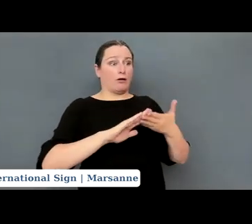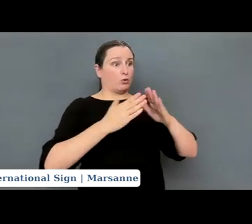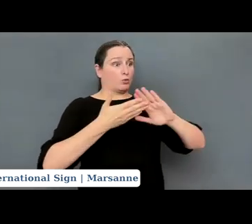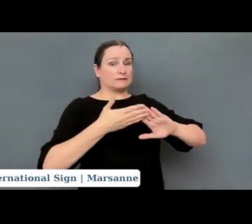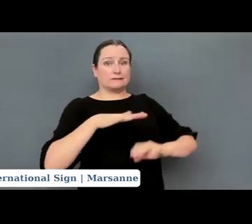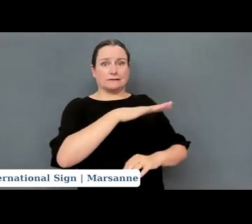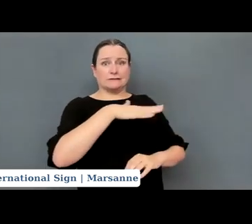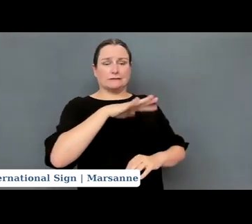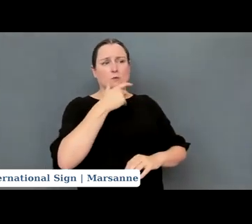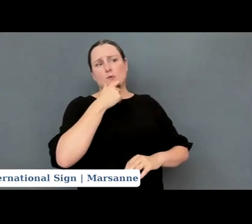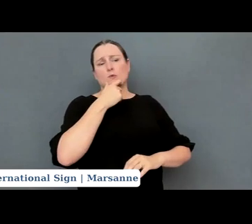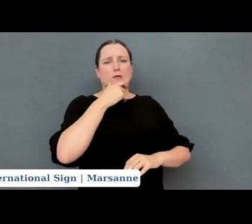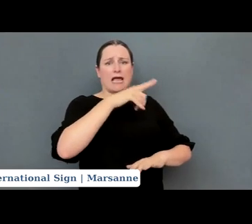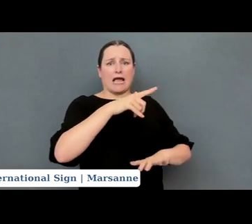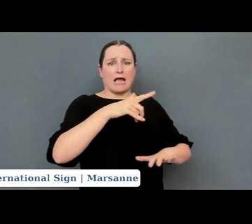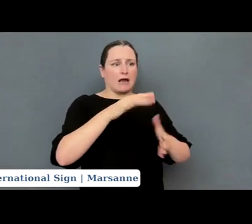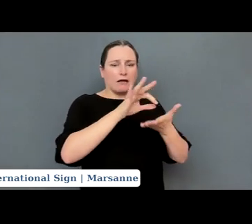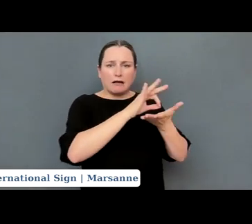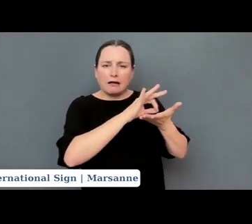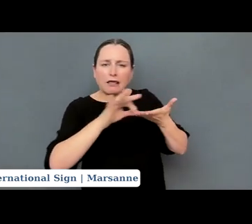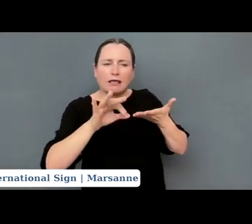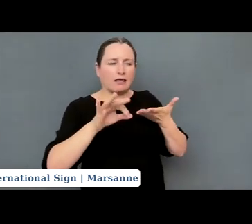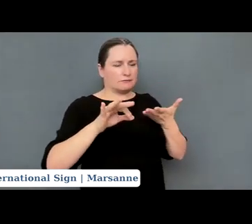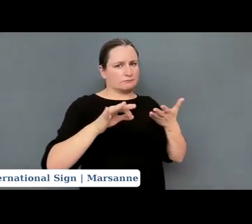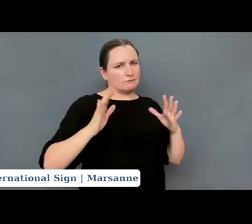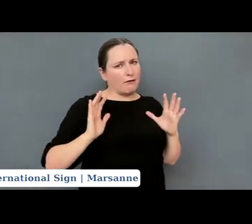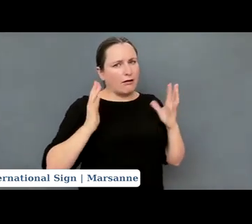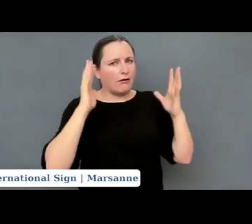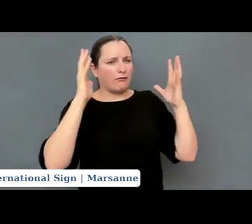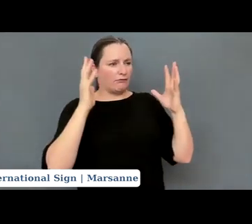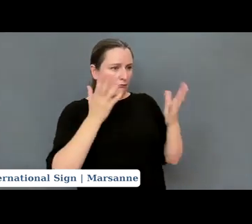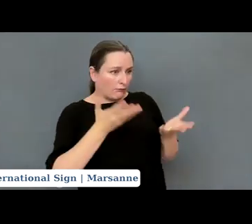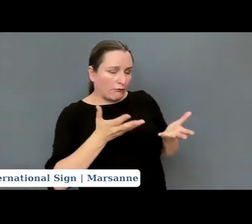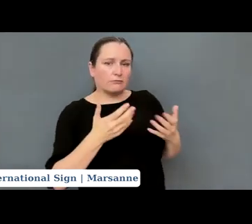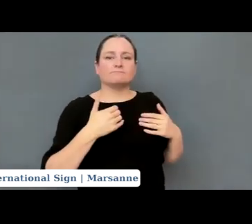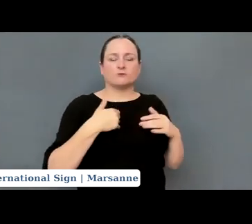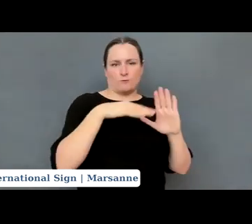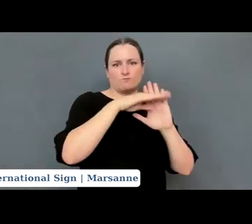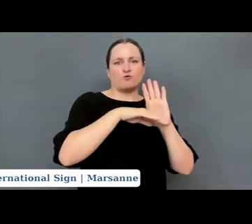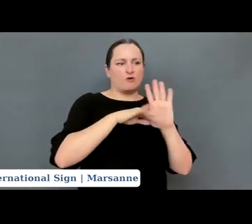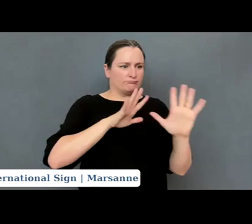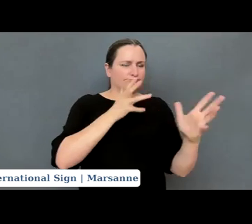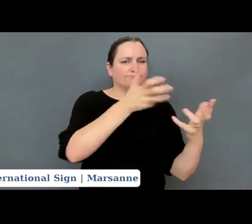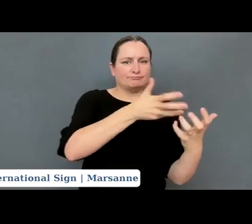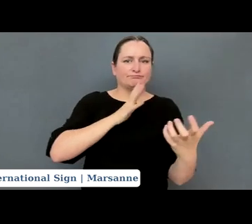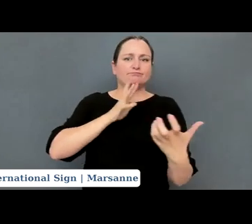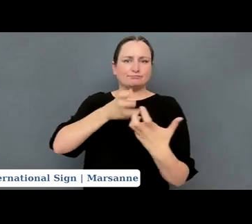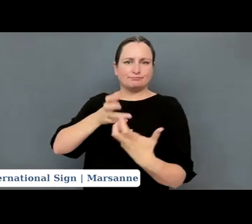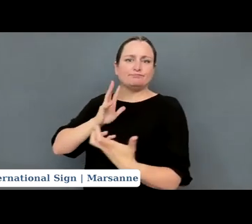working continuously to improve the implementation and quality of these programs in order to consolidate a